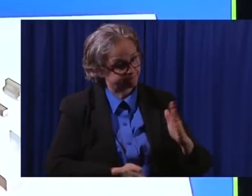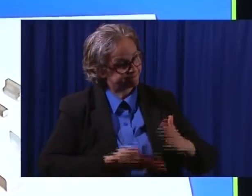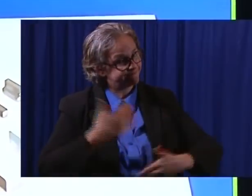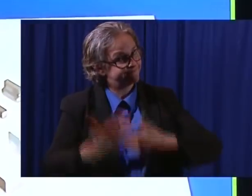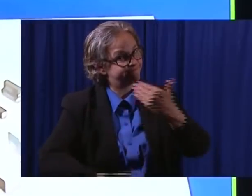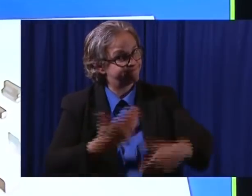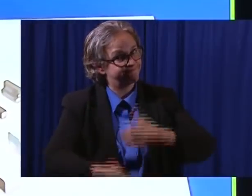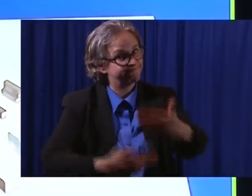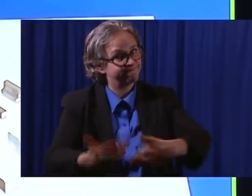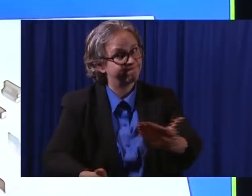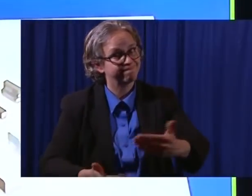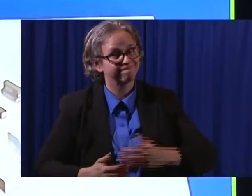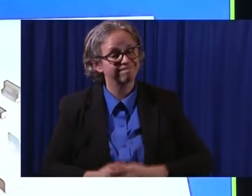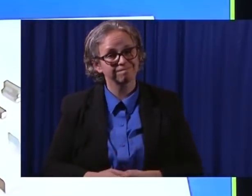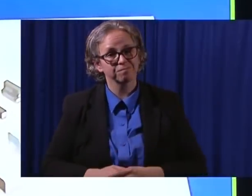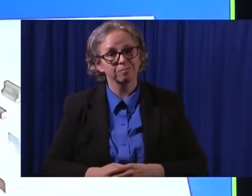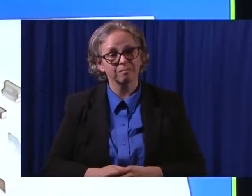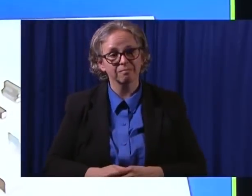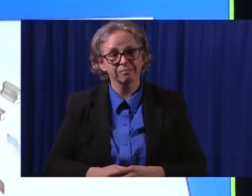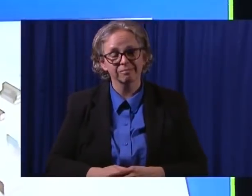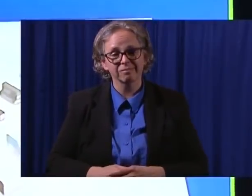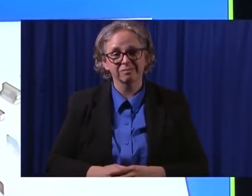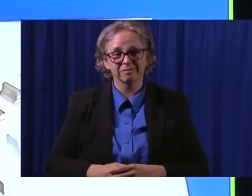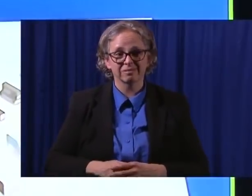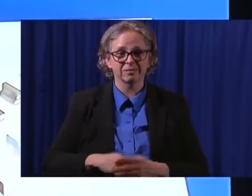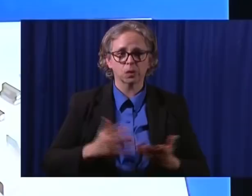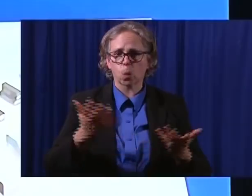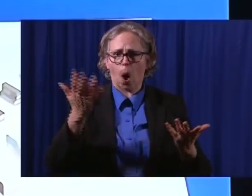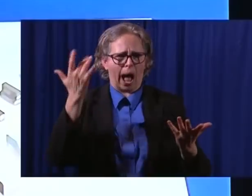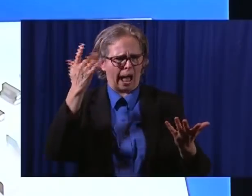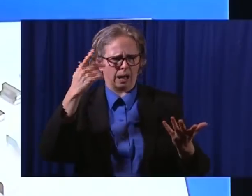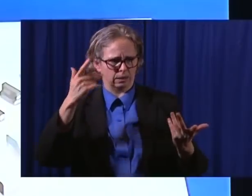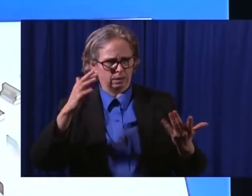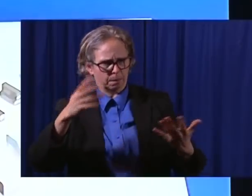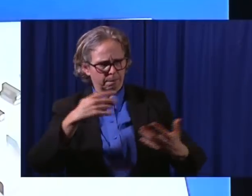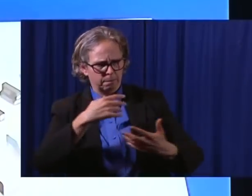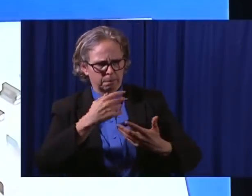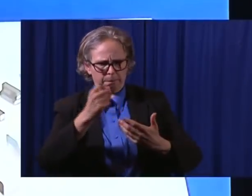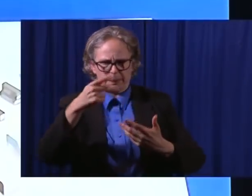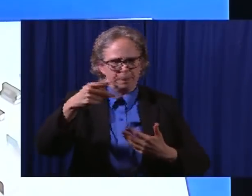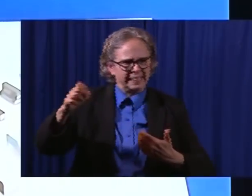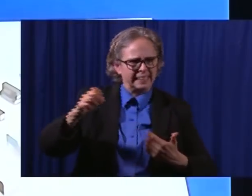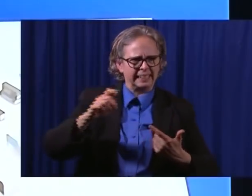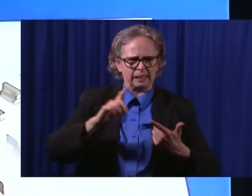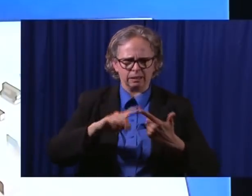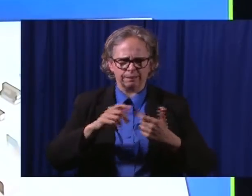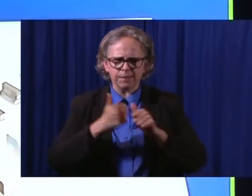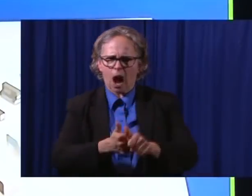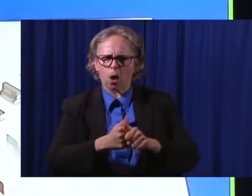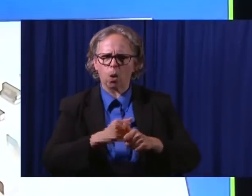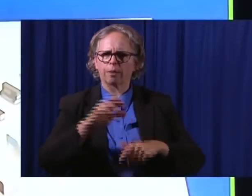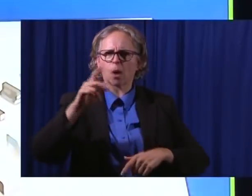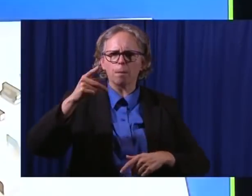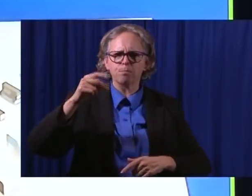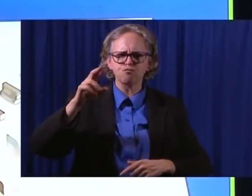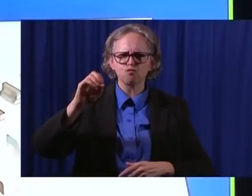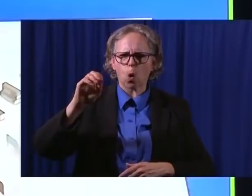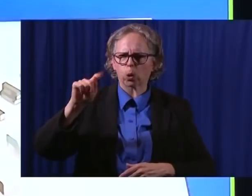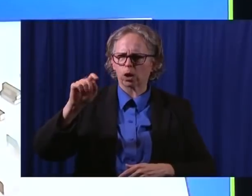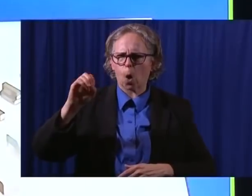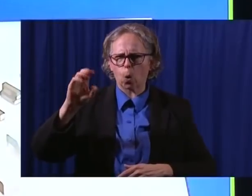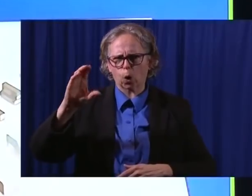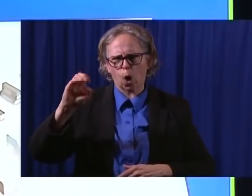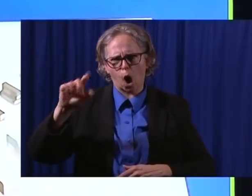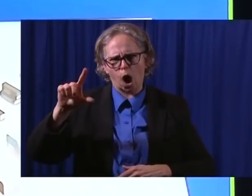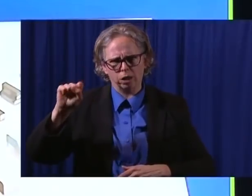healthy and follow the appropriate protocols. So we have a return to work plan, not only